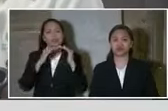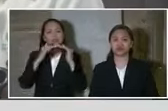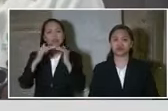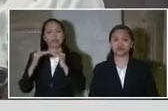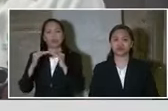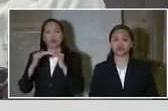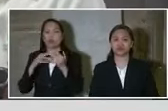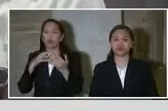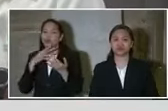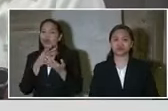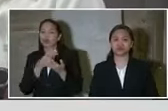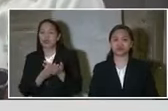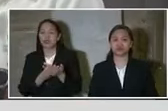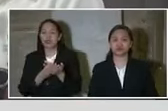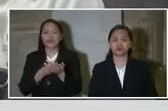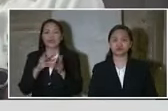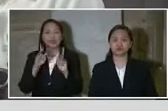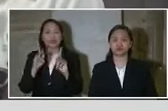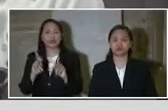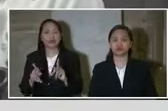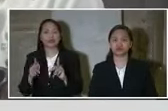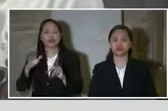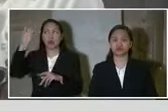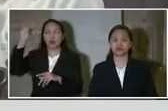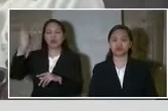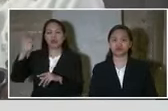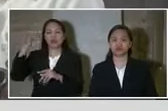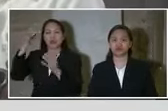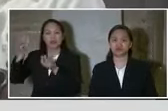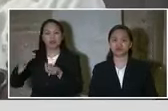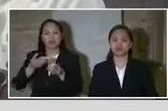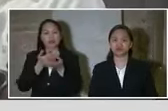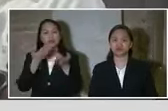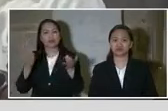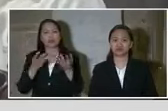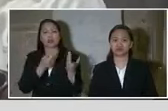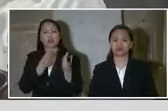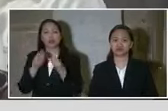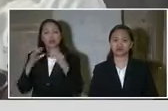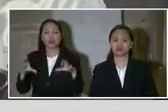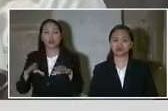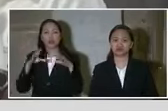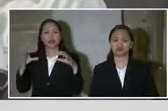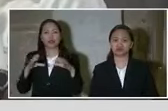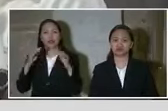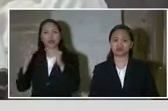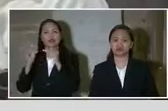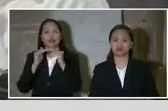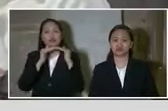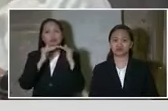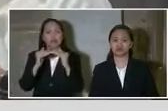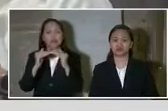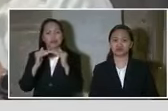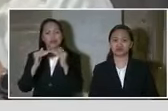for the man who is gracious and lends, who conducts his affairs with justice.